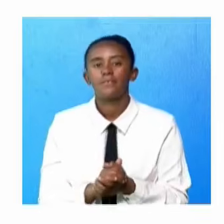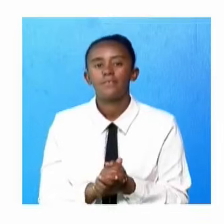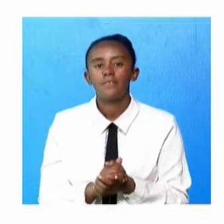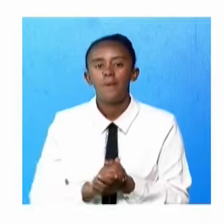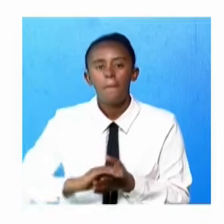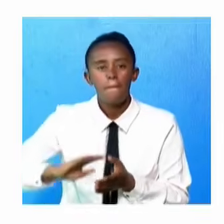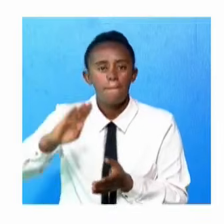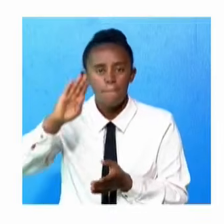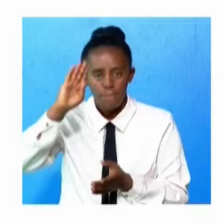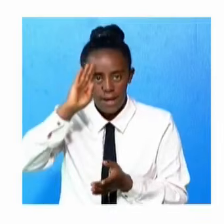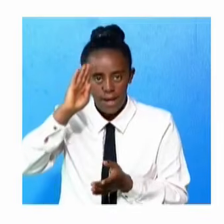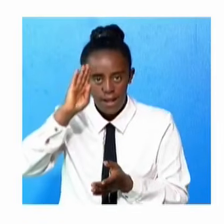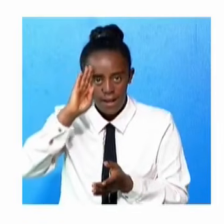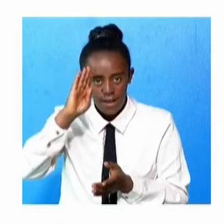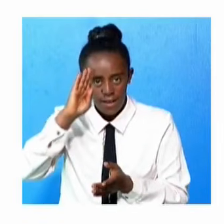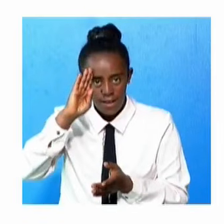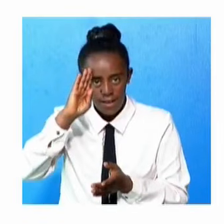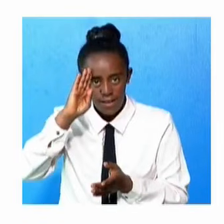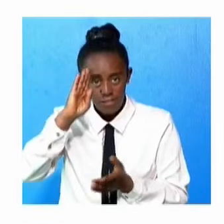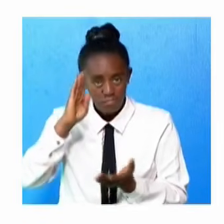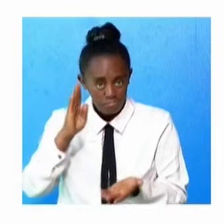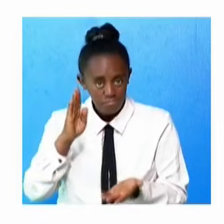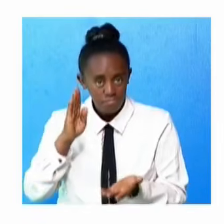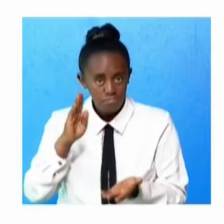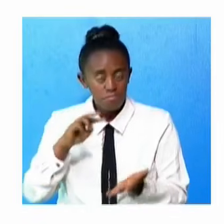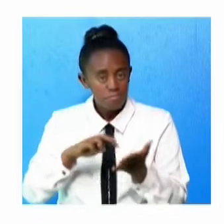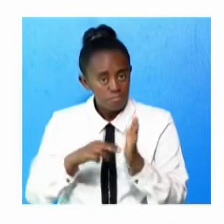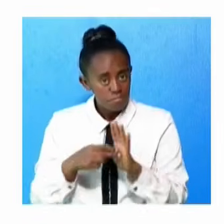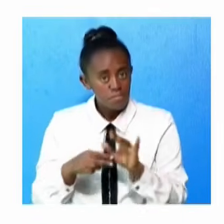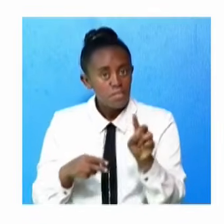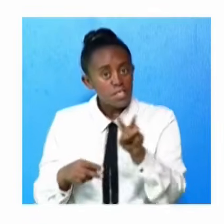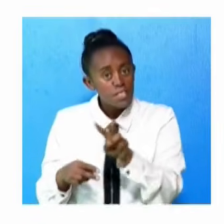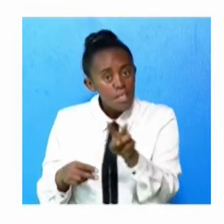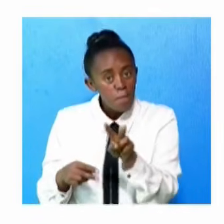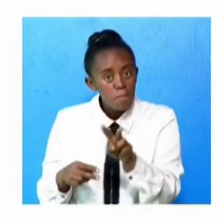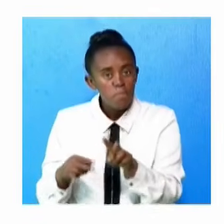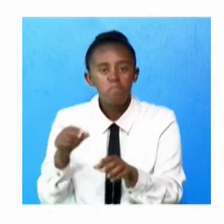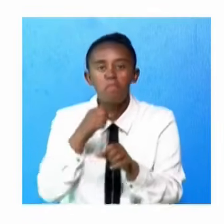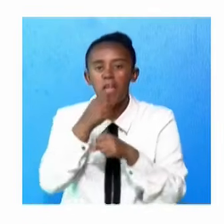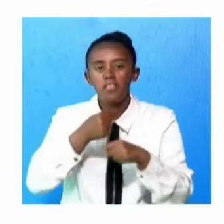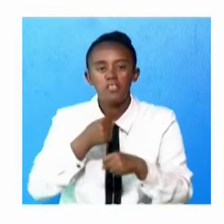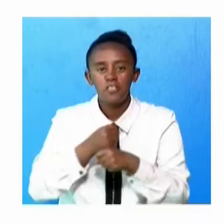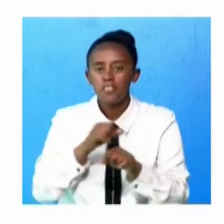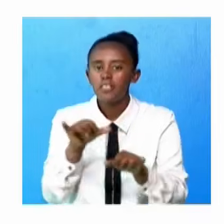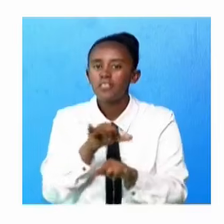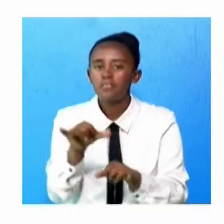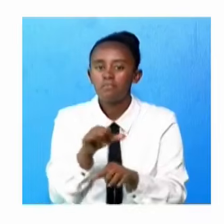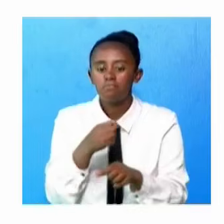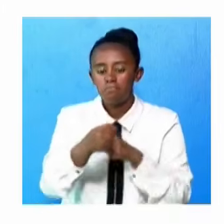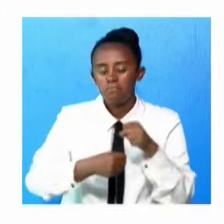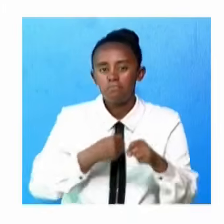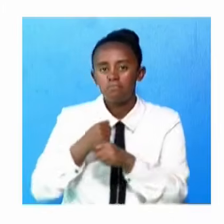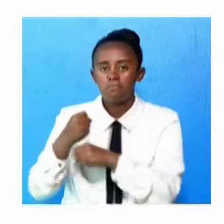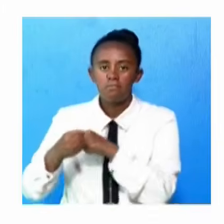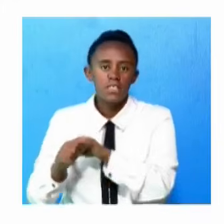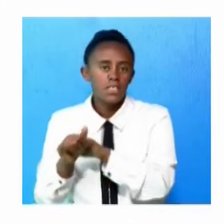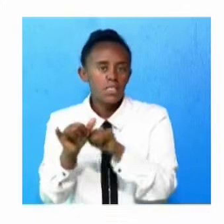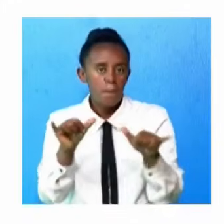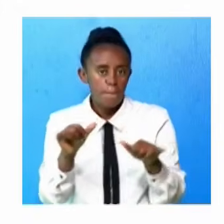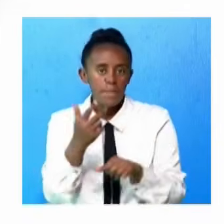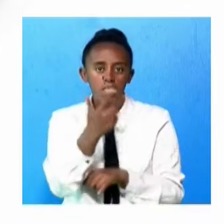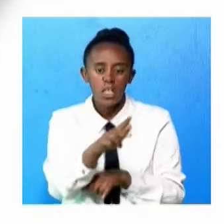Bagala. That means they are both the same age. They are both 13 years old.